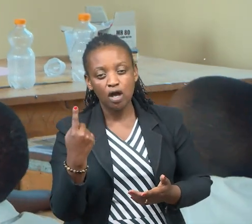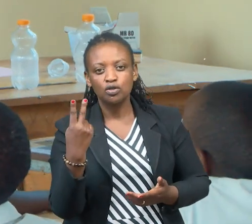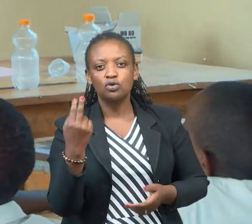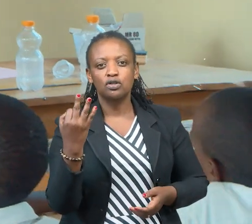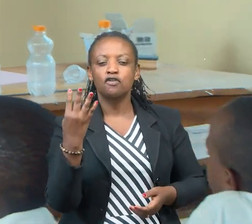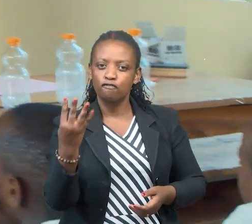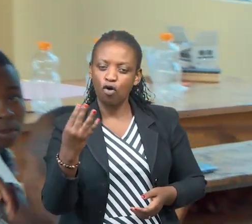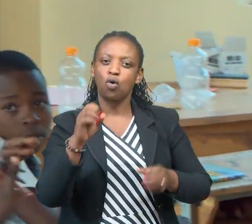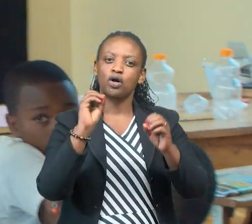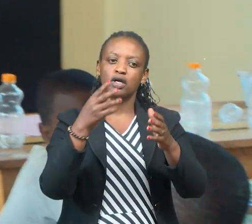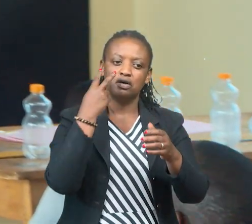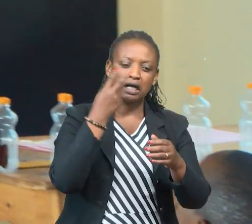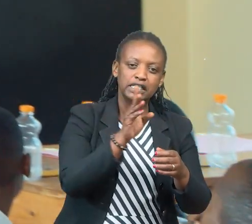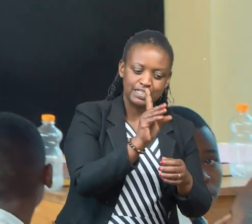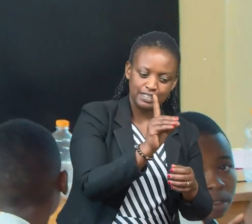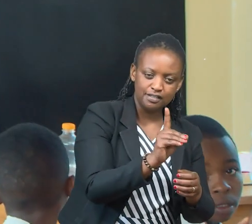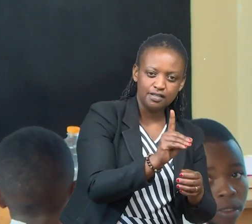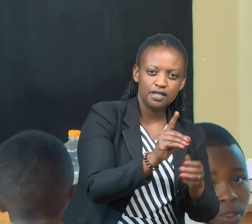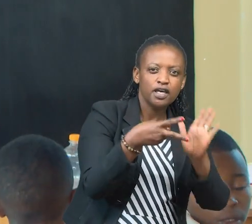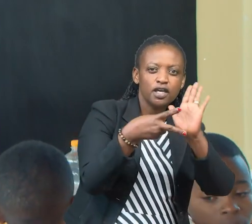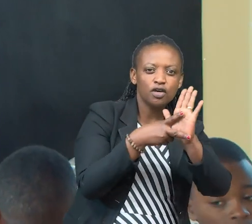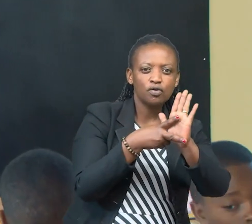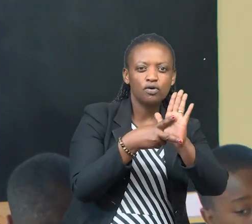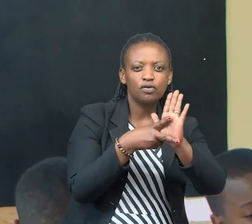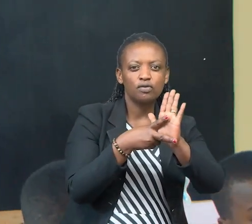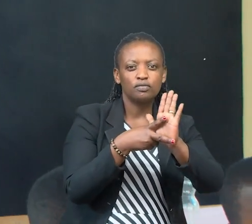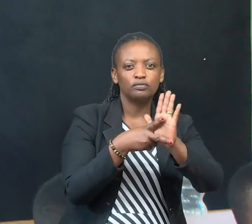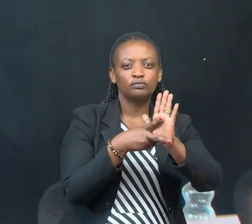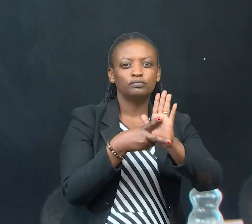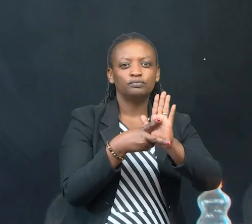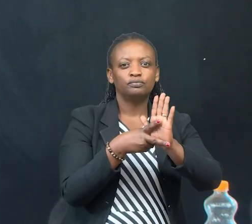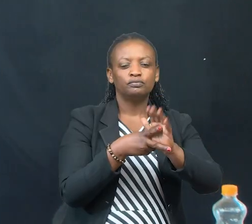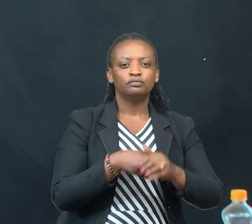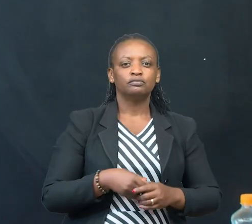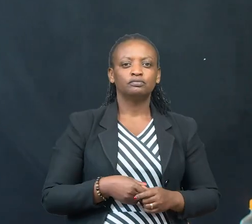Very good. So, you can see D is equal to,